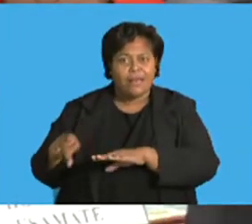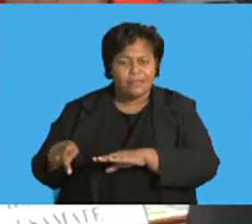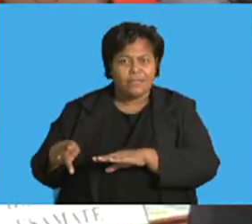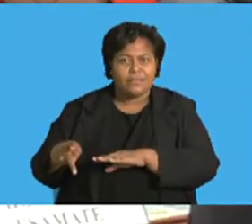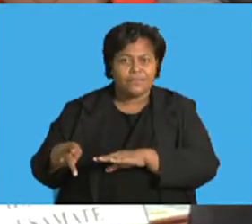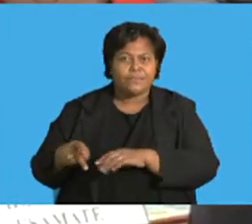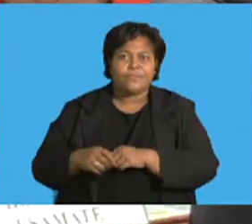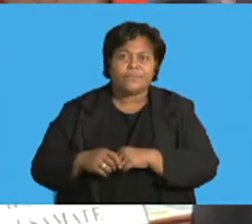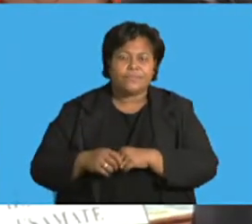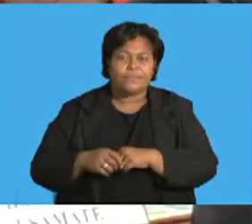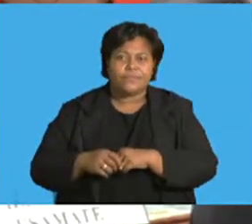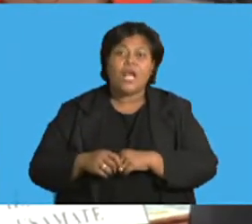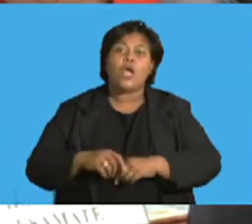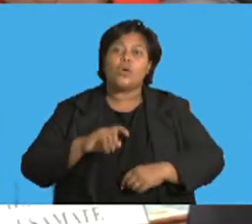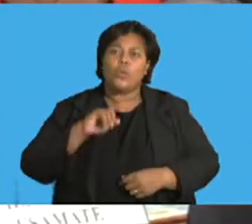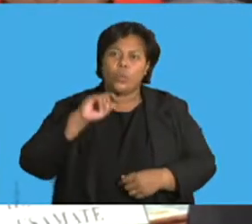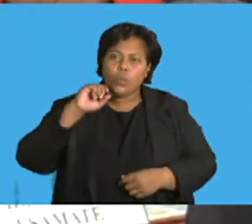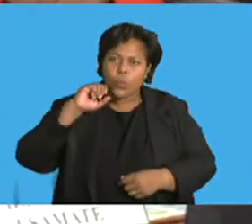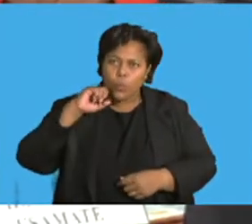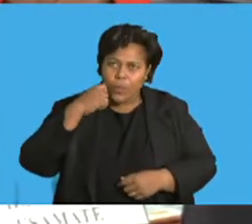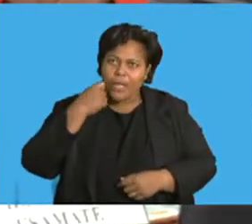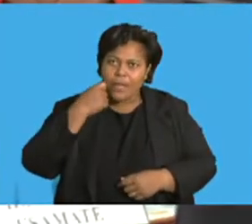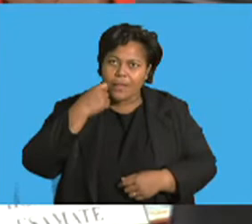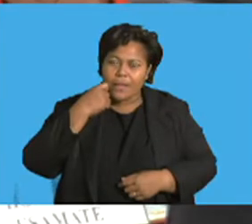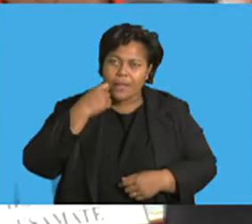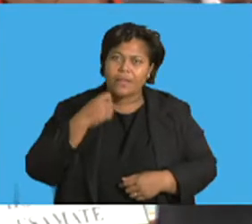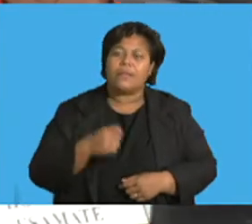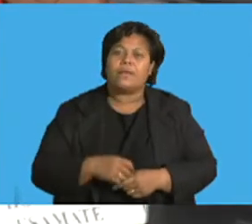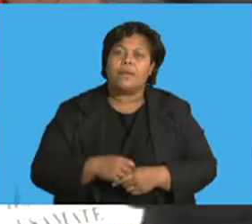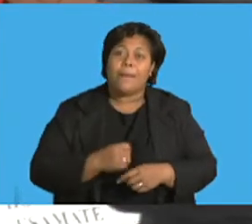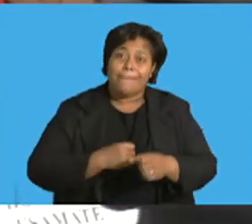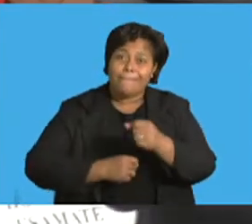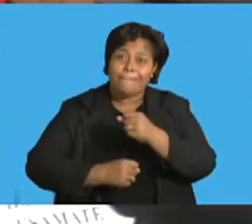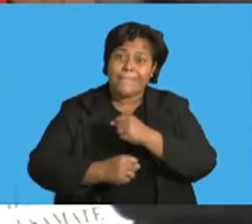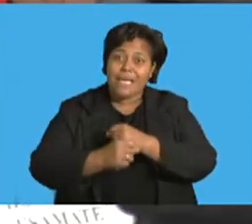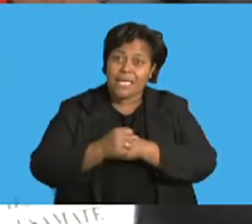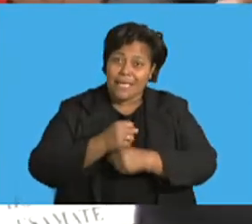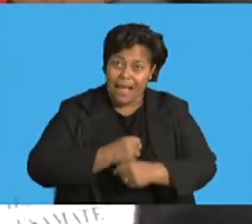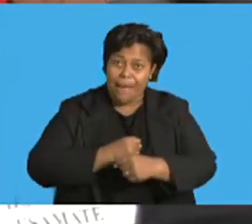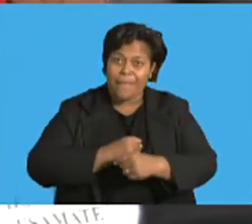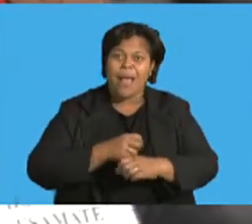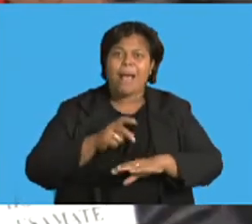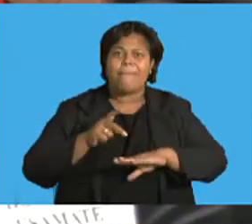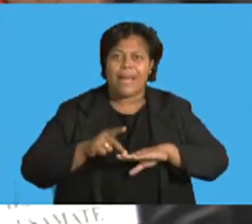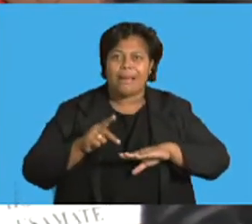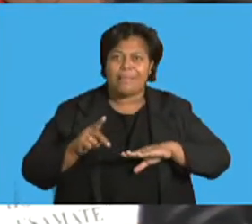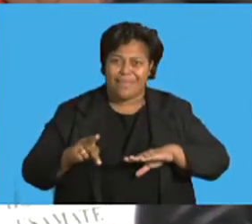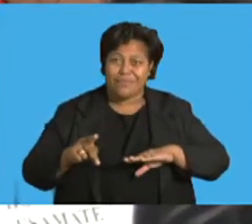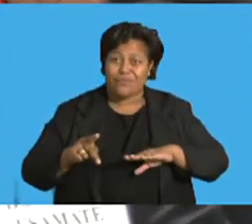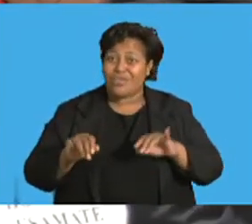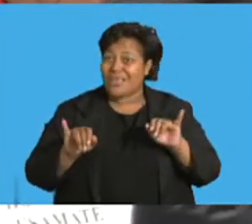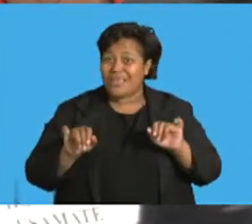It will therefore become a parliamentary matter.